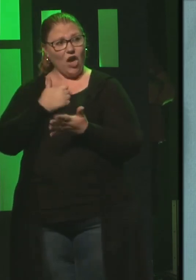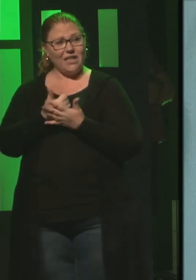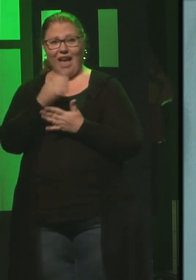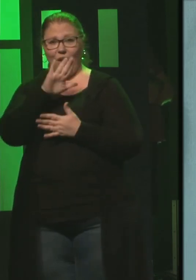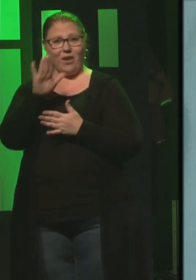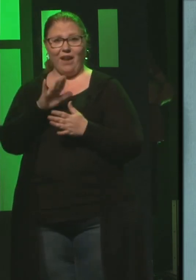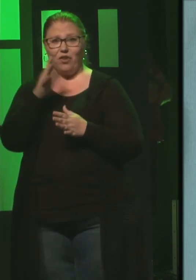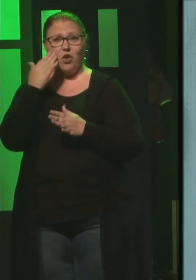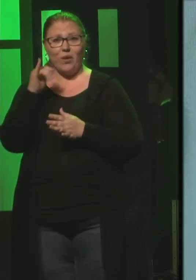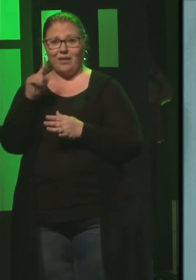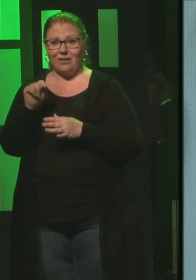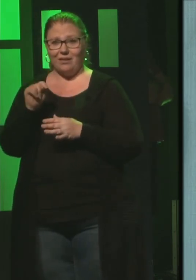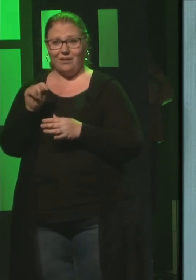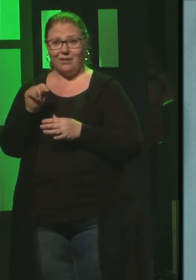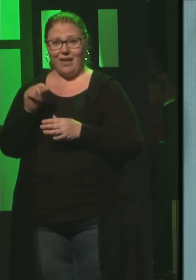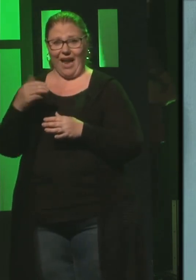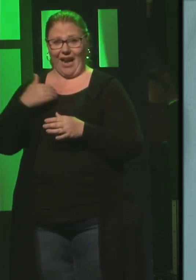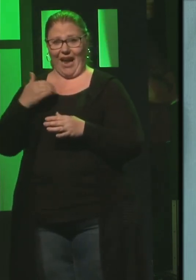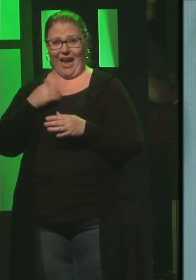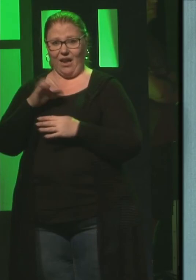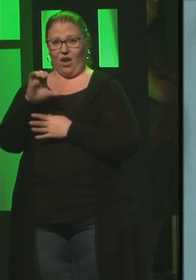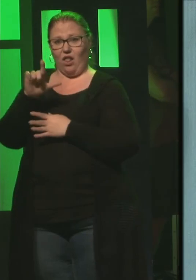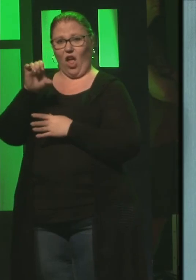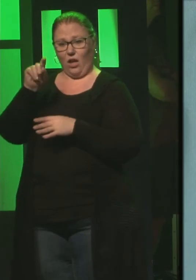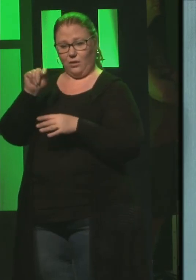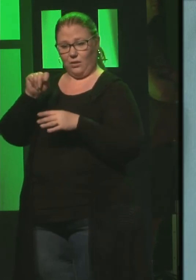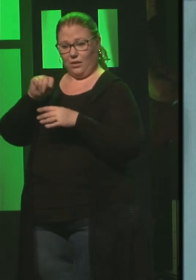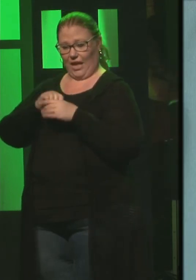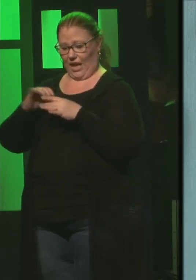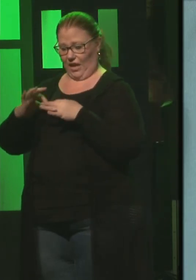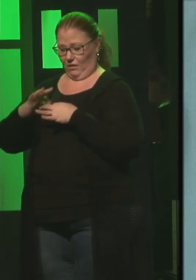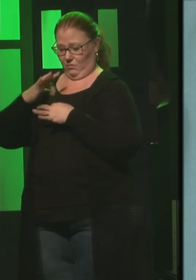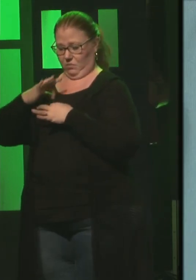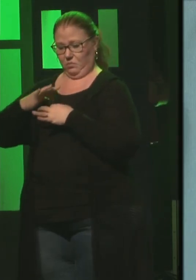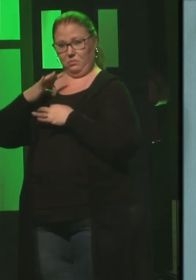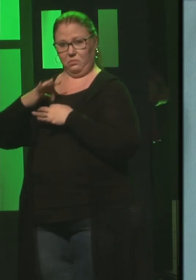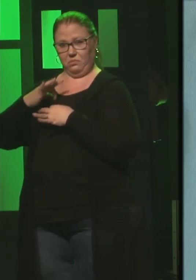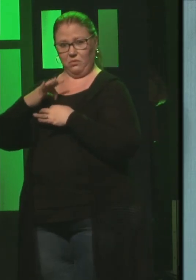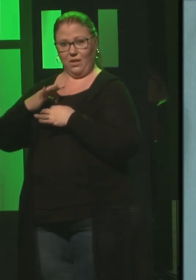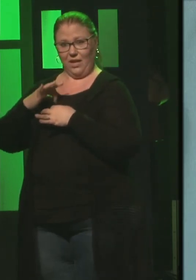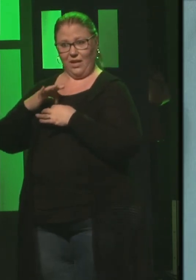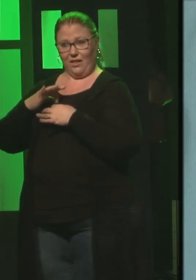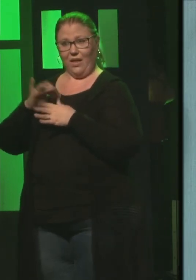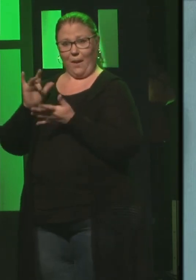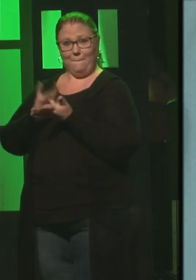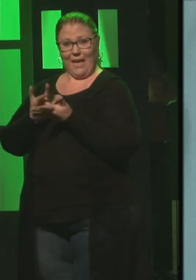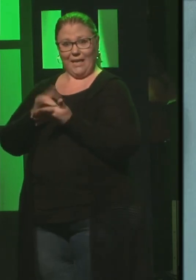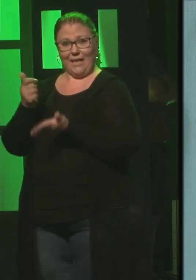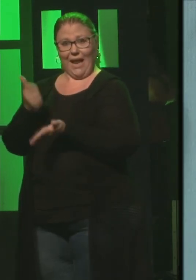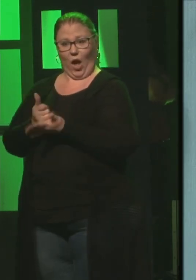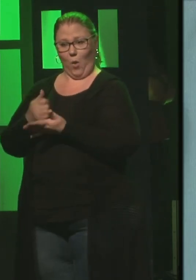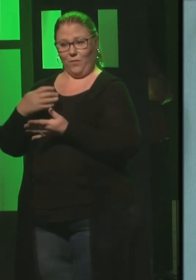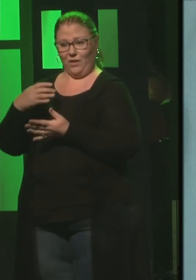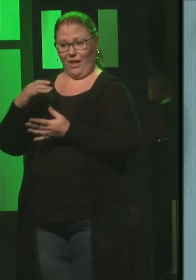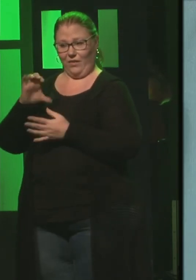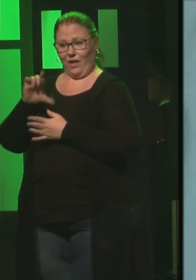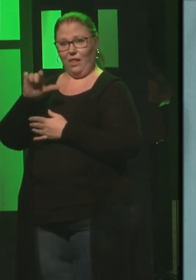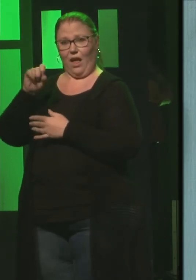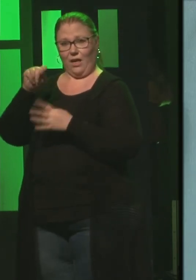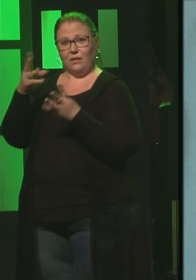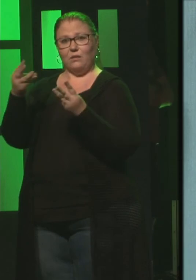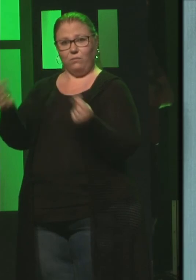and had a clot on the wall of my left ventricle. Through modern medicine, the clot's gone. My heart functions very satisfactorily for the